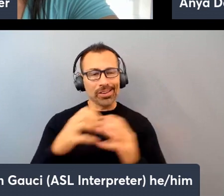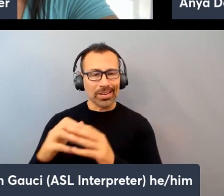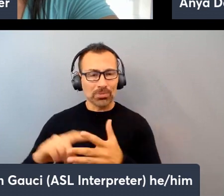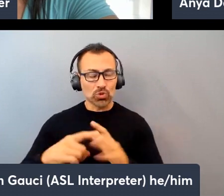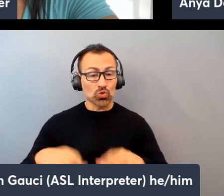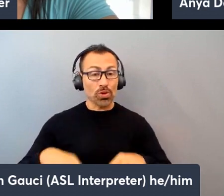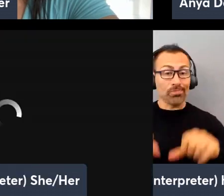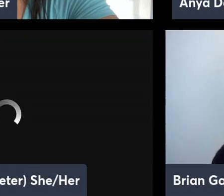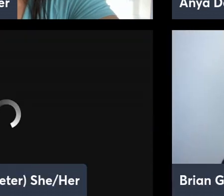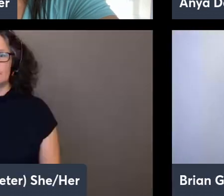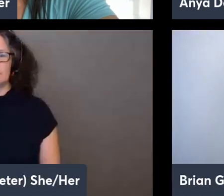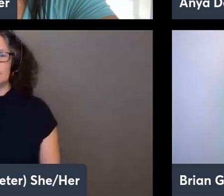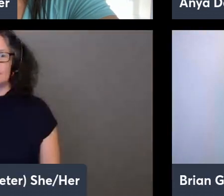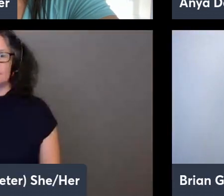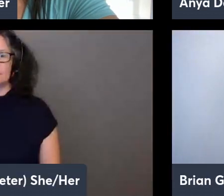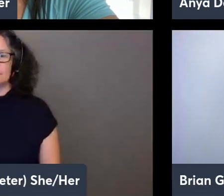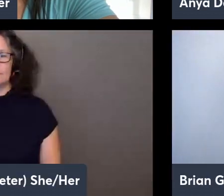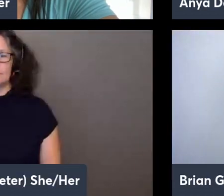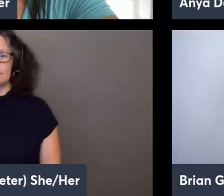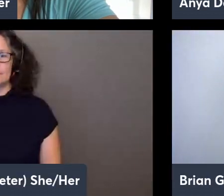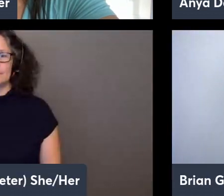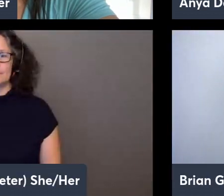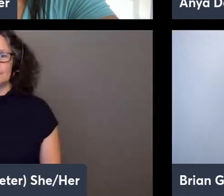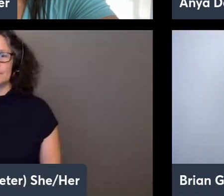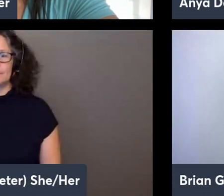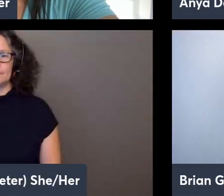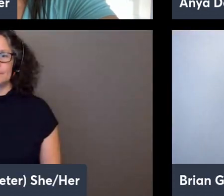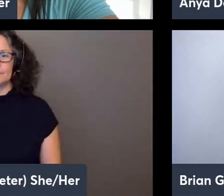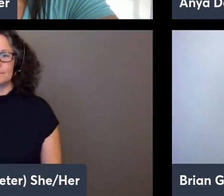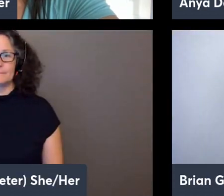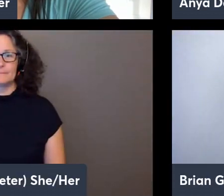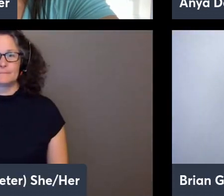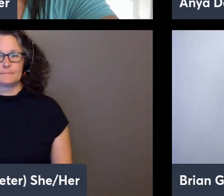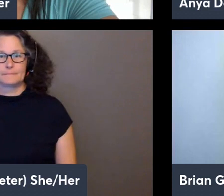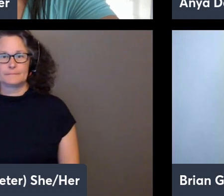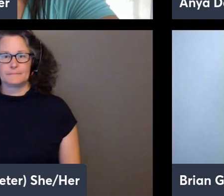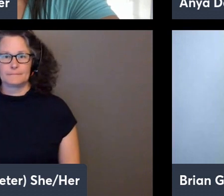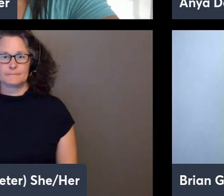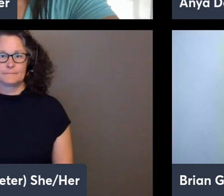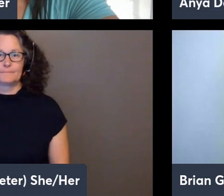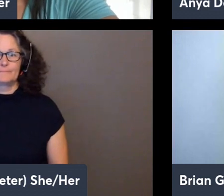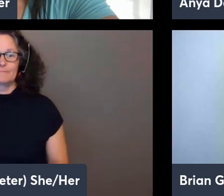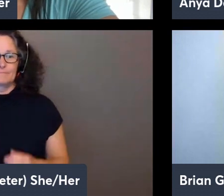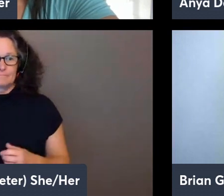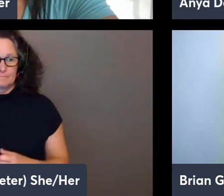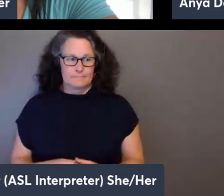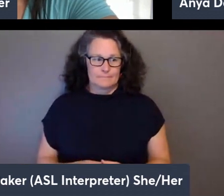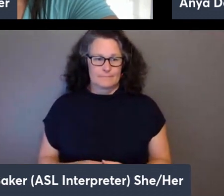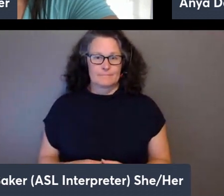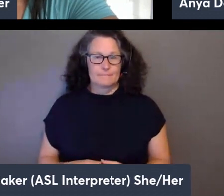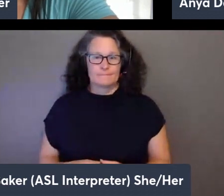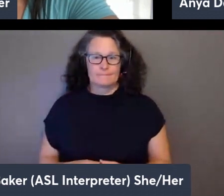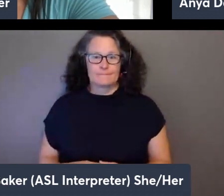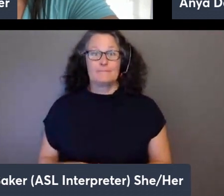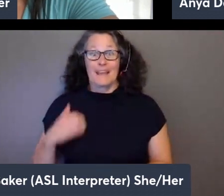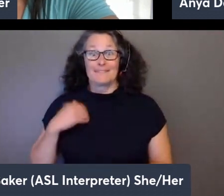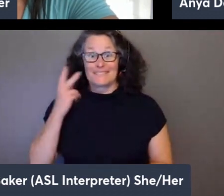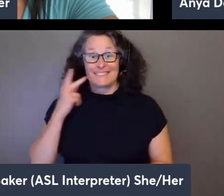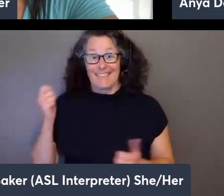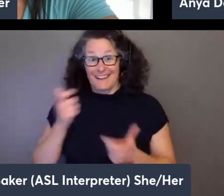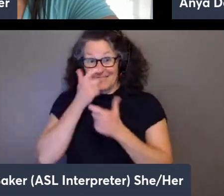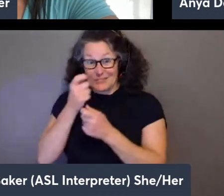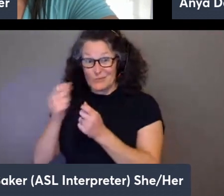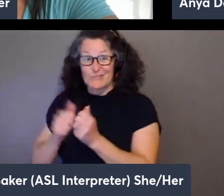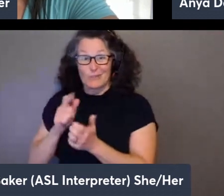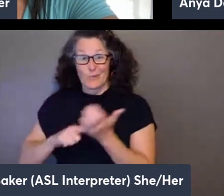lot of interest in the work that we're doing. So we're working on, like I mentioned, on